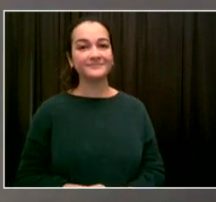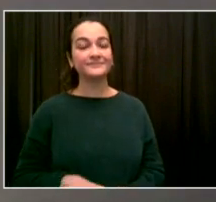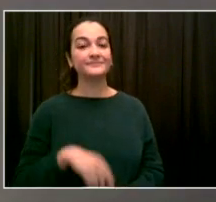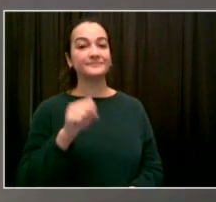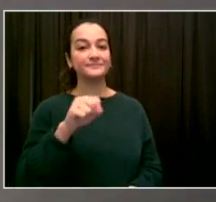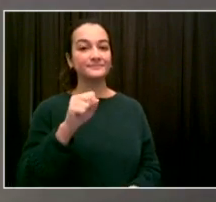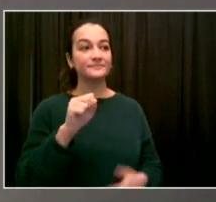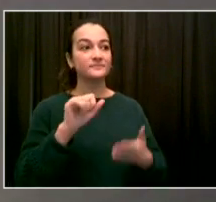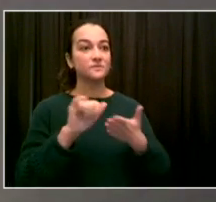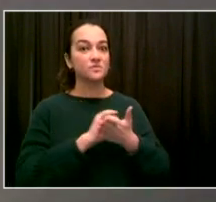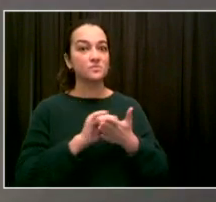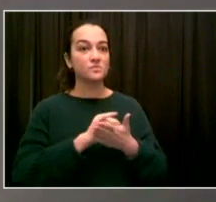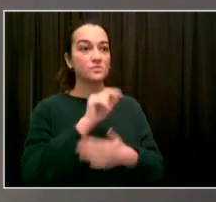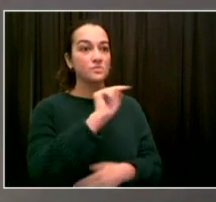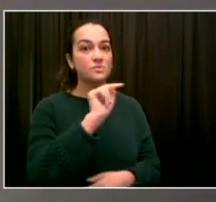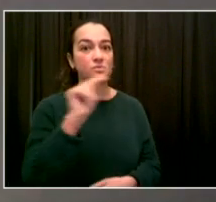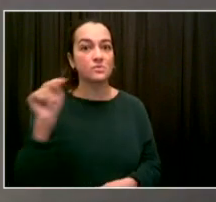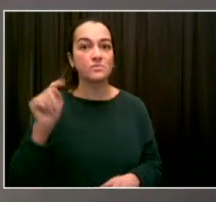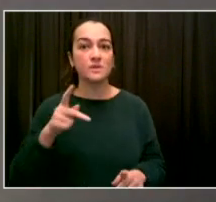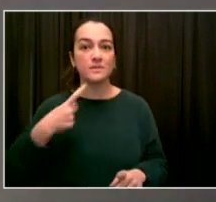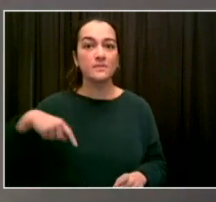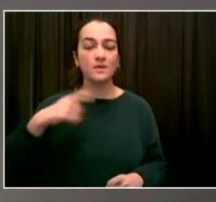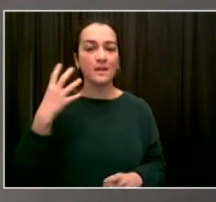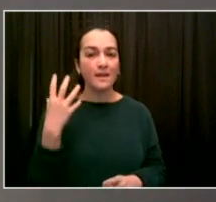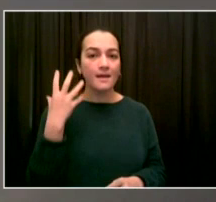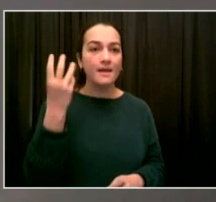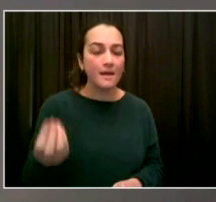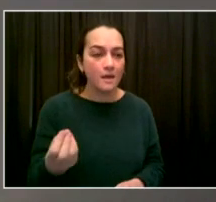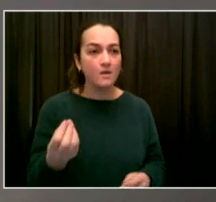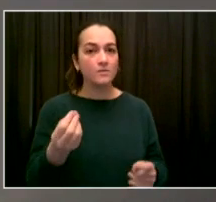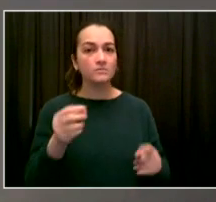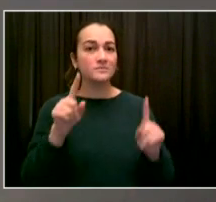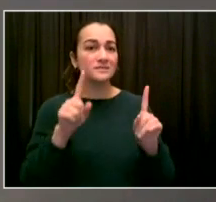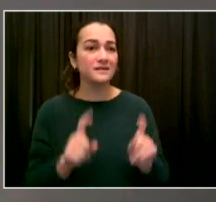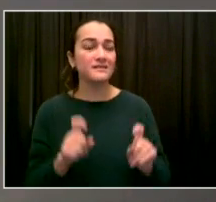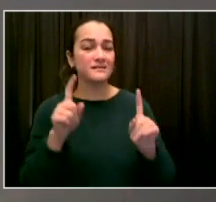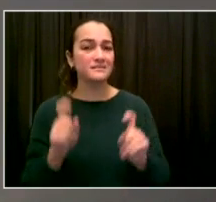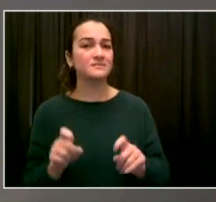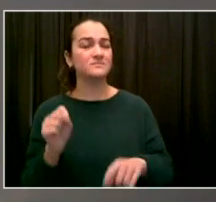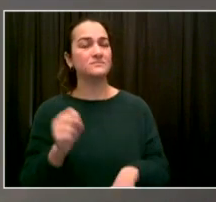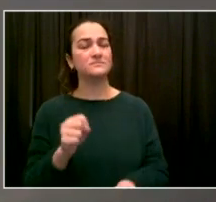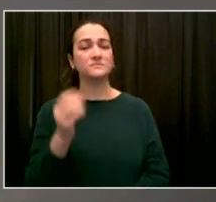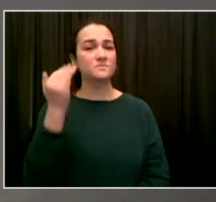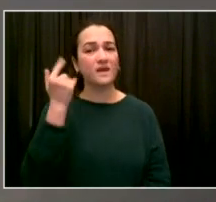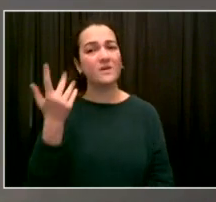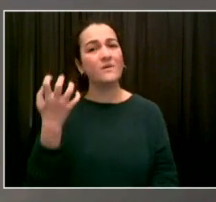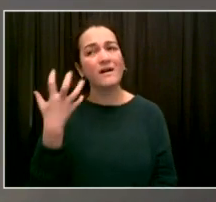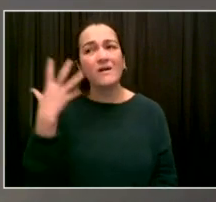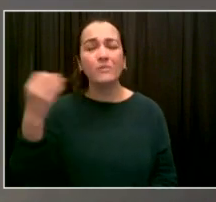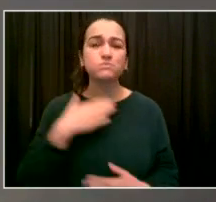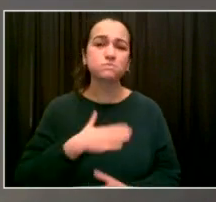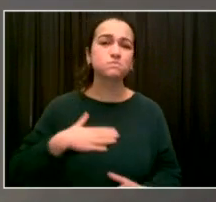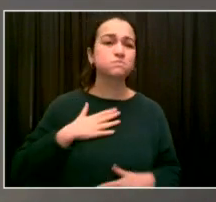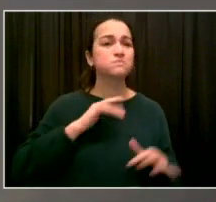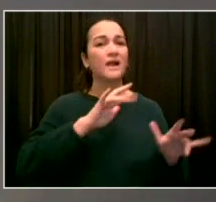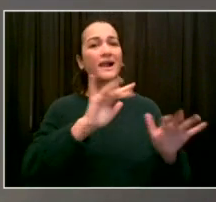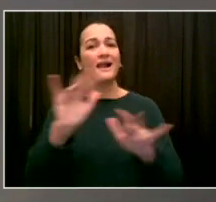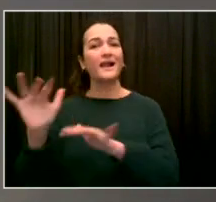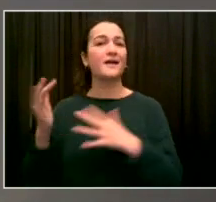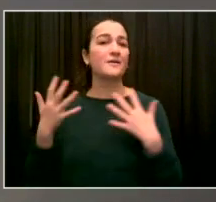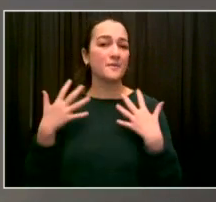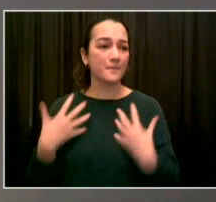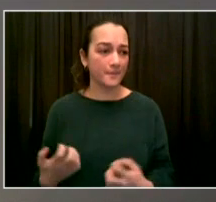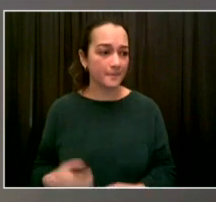New Yorkers want to be able to get through this pandemic without infecting family members and friends, that they're